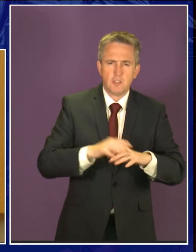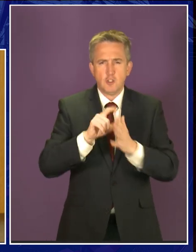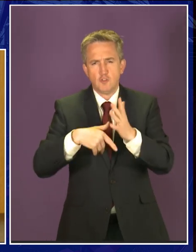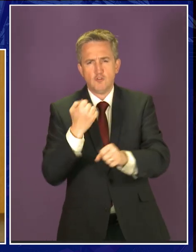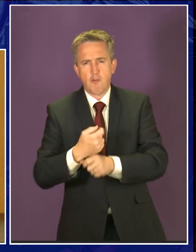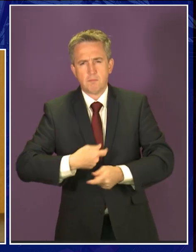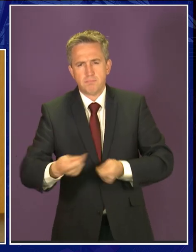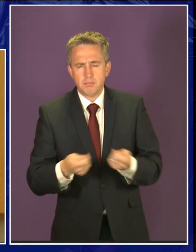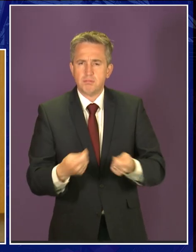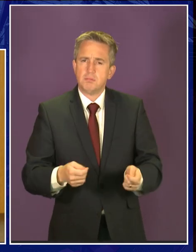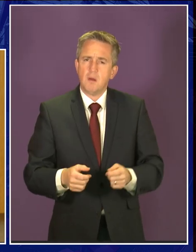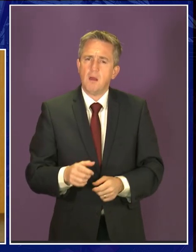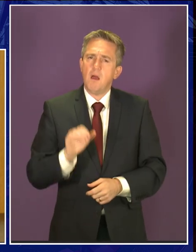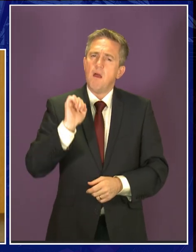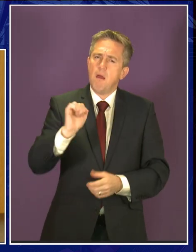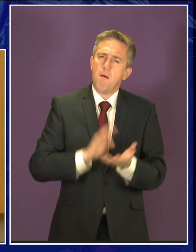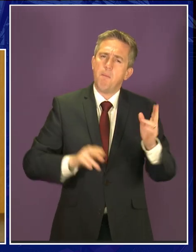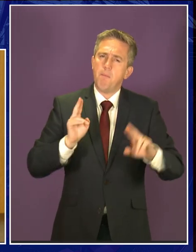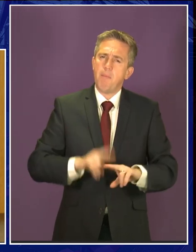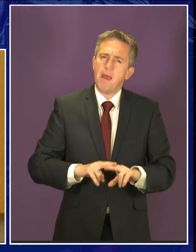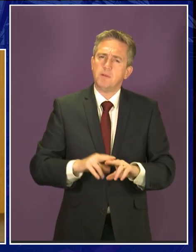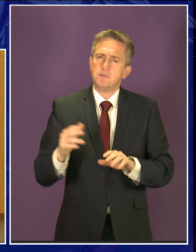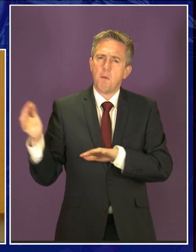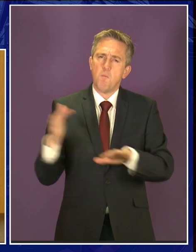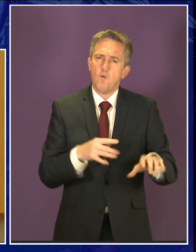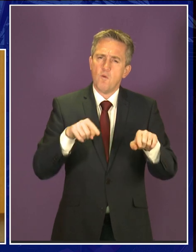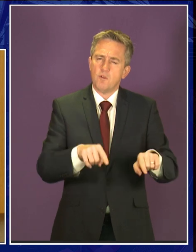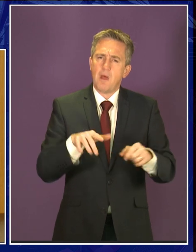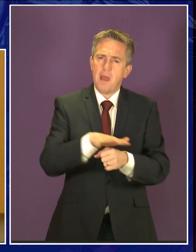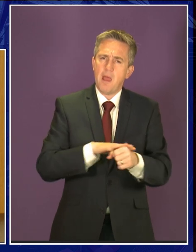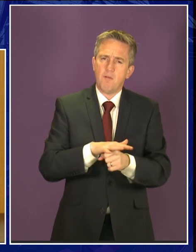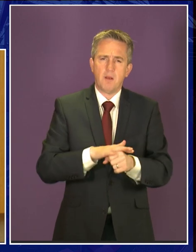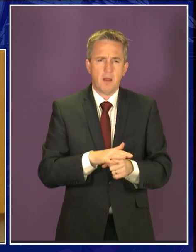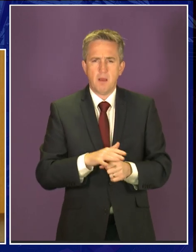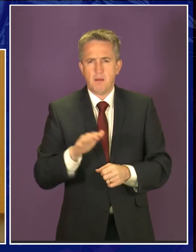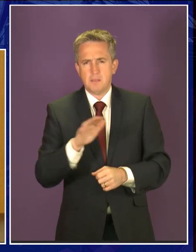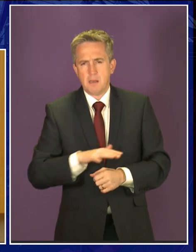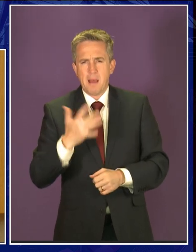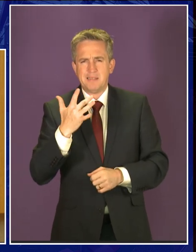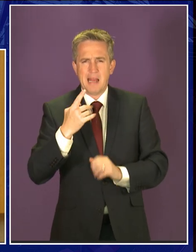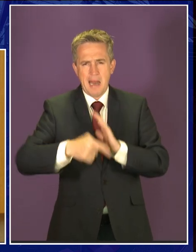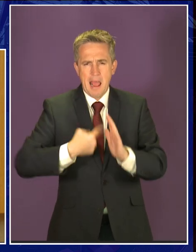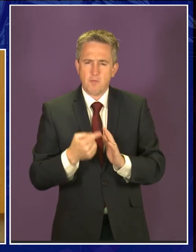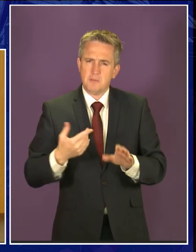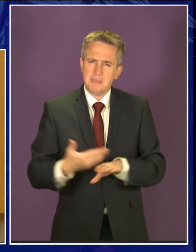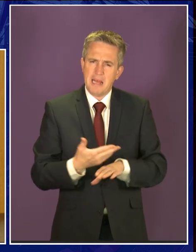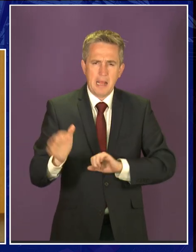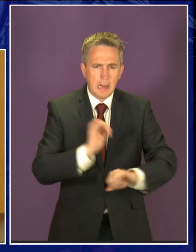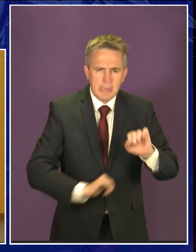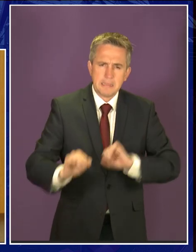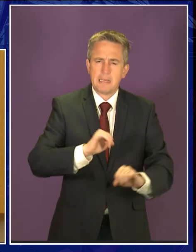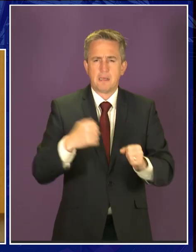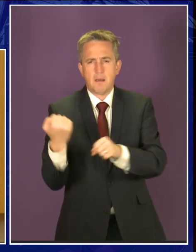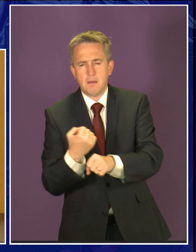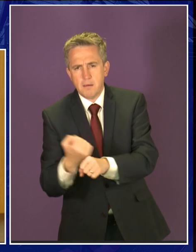Her parents are hardworking immigrants who spend 10 to 12 hours a day on cleaning and construction jobs. And